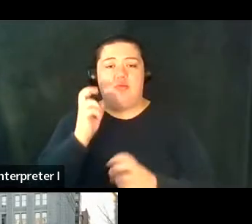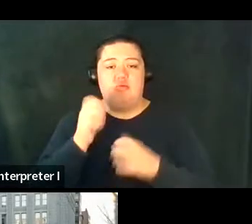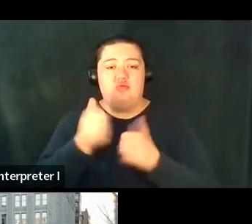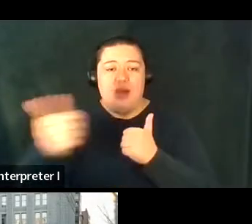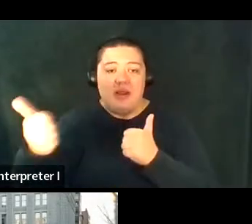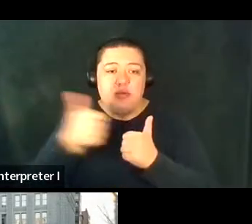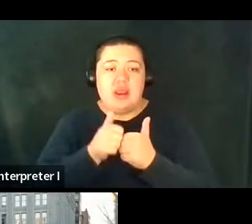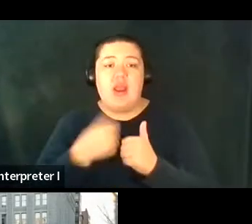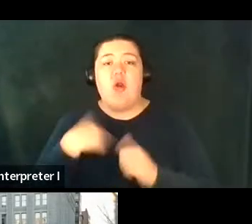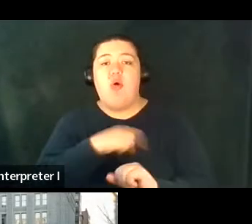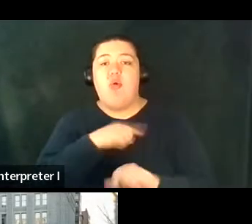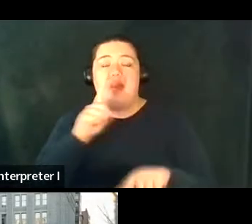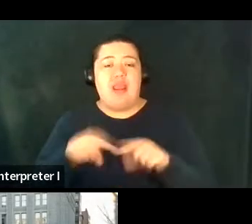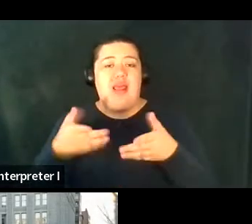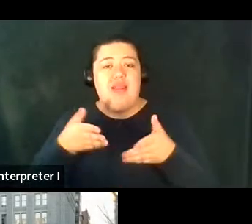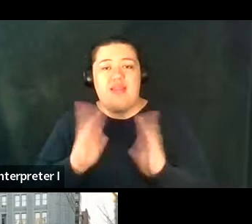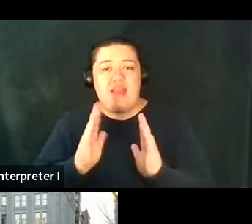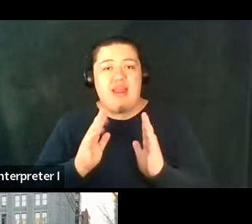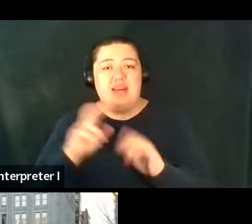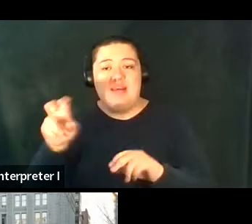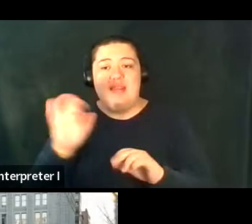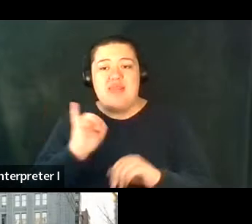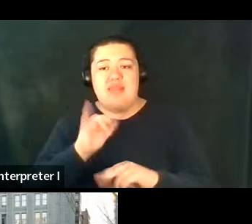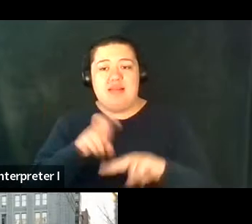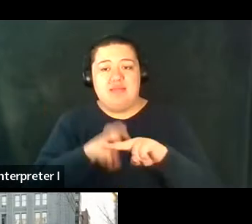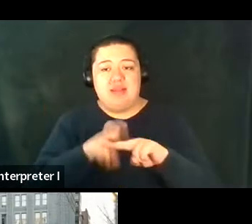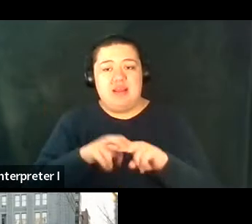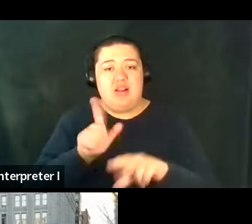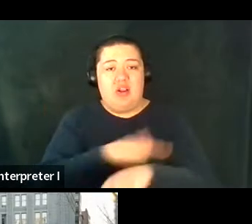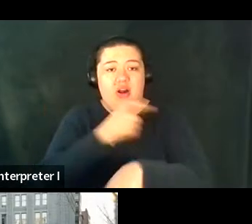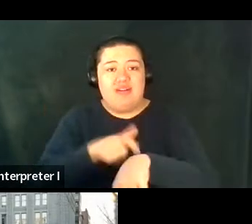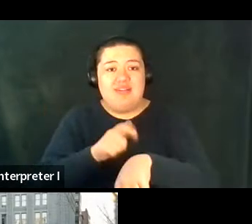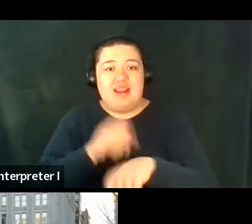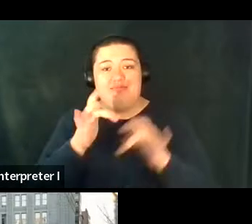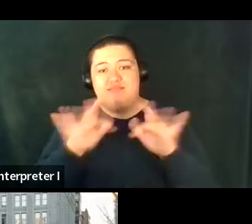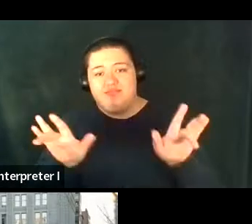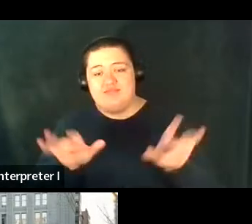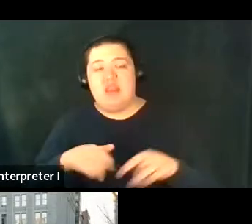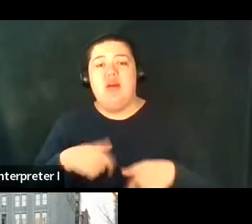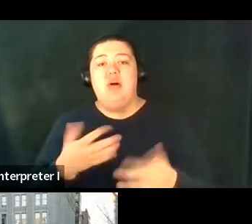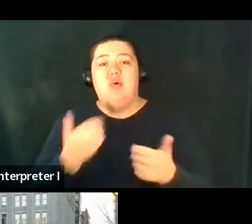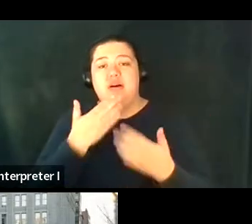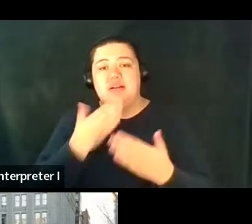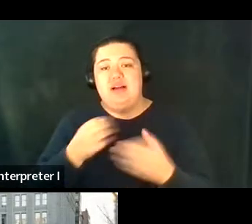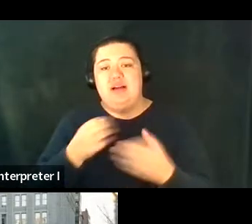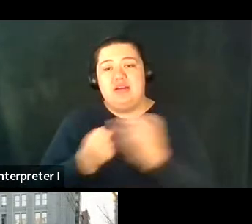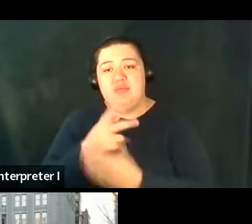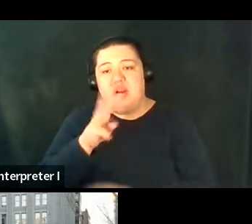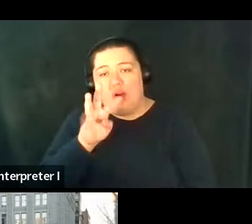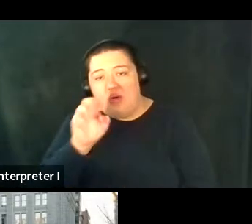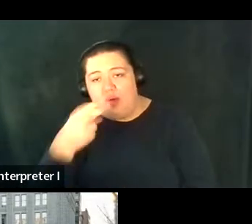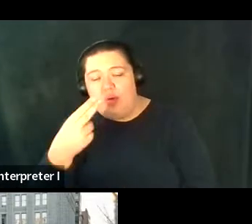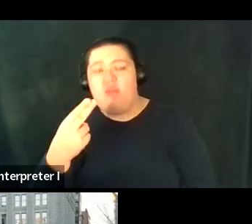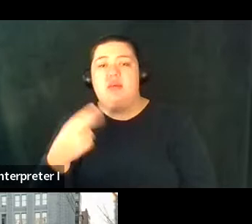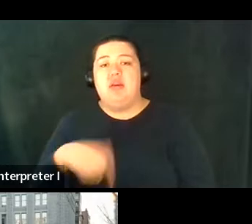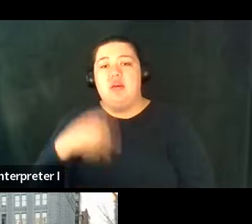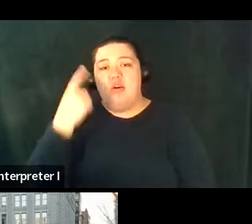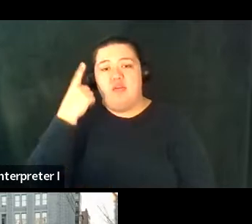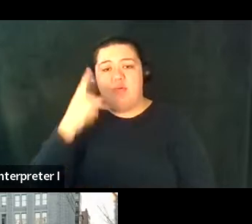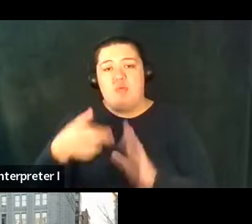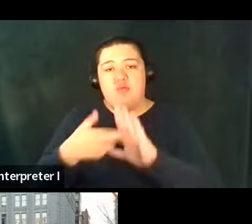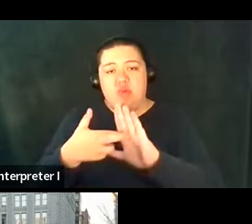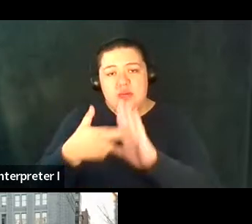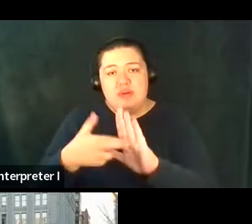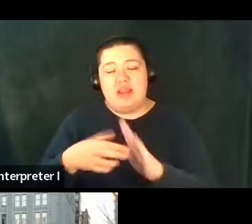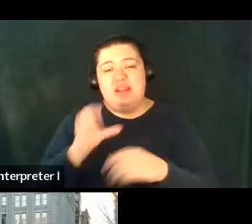let the district's second principal WMATA seat sit empty for long. I do want to thank Spring Worth, the district's alternate board member, for representing the council